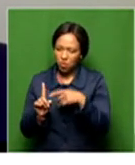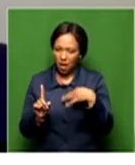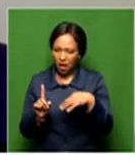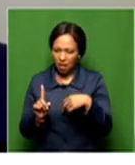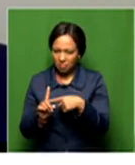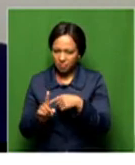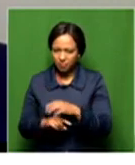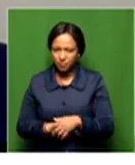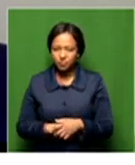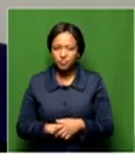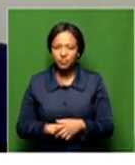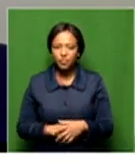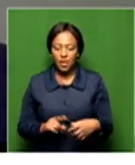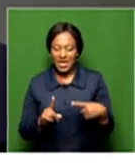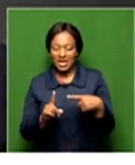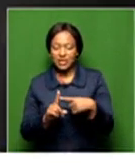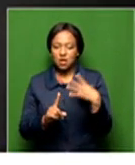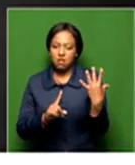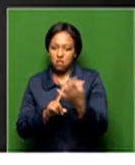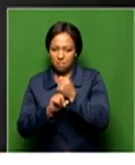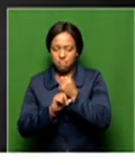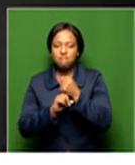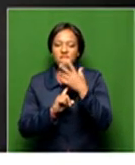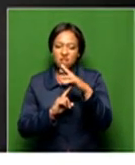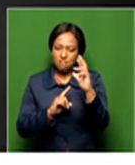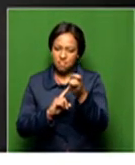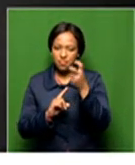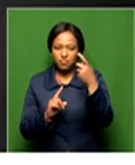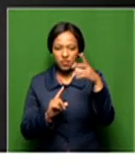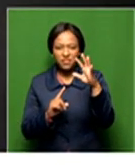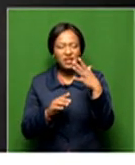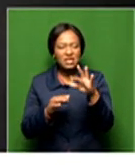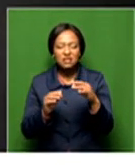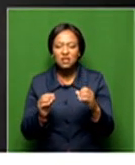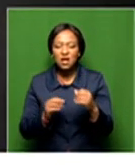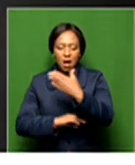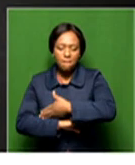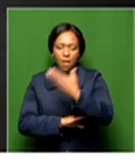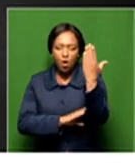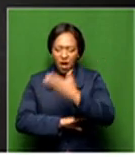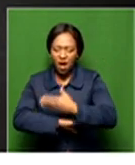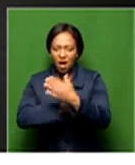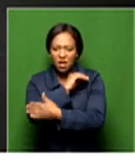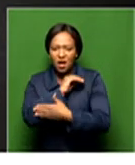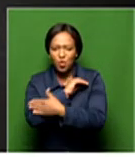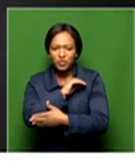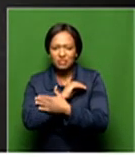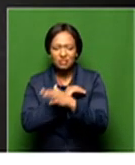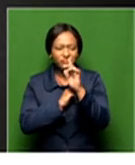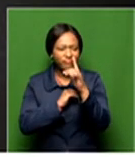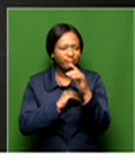Well, she was trafficked, she was kidnapped, and she had to go through different borders. And that is actually